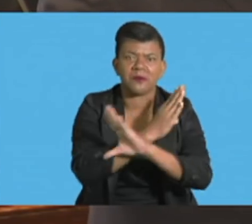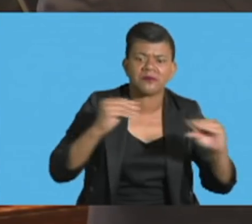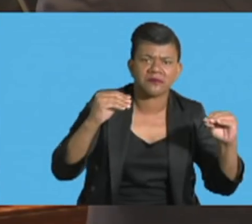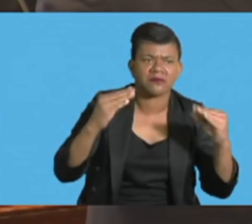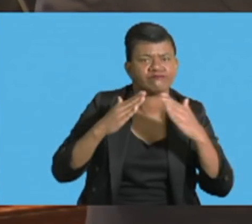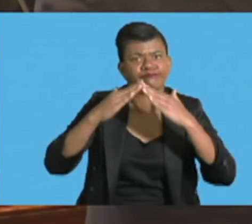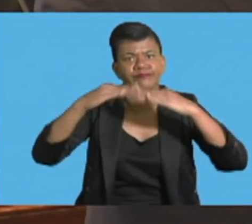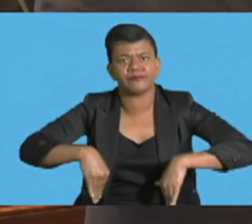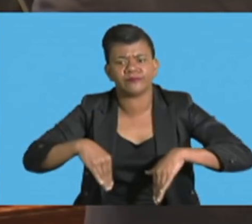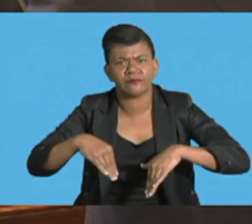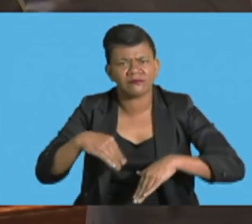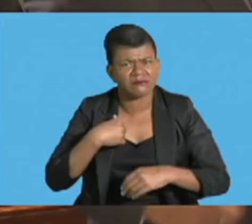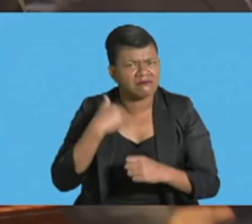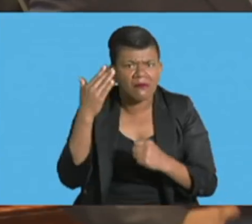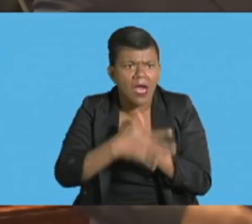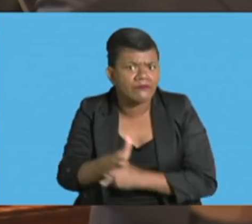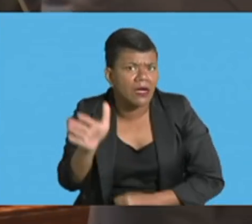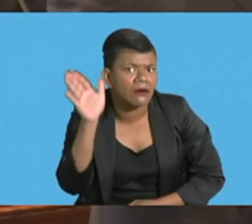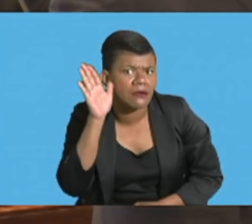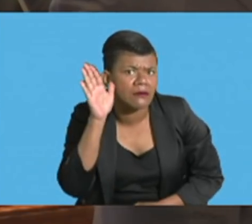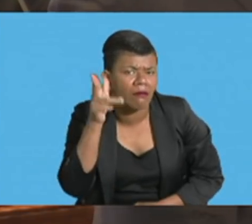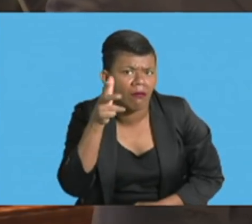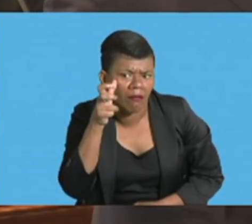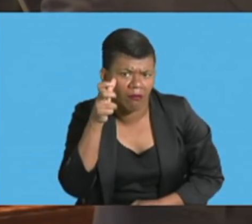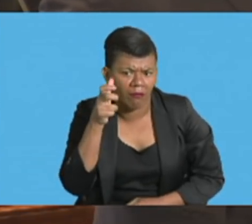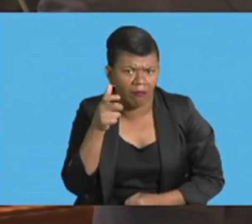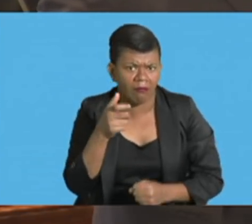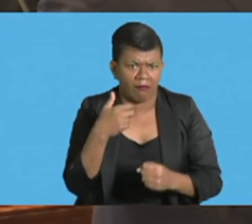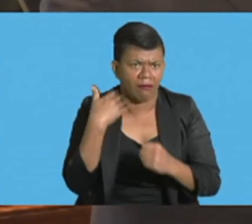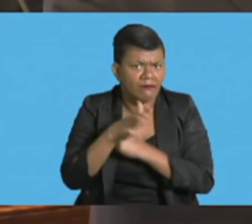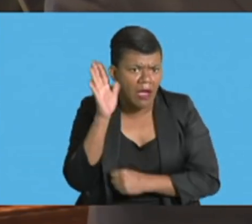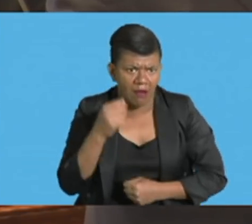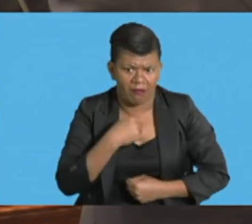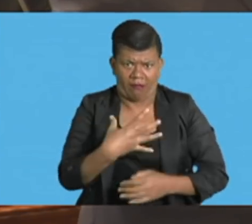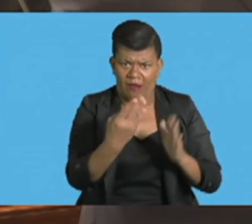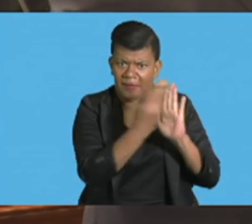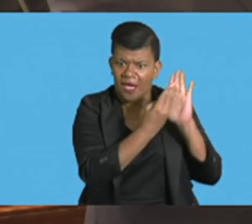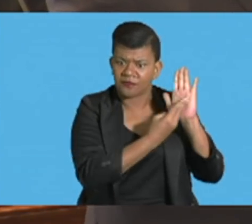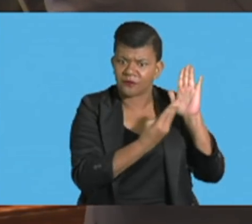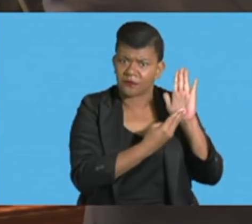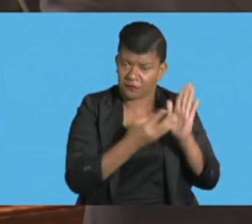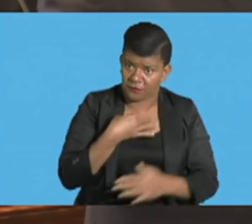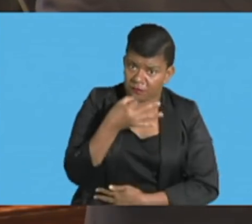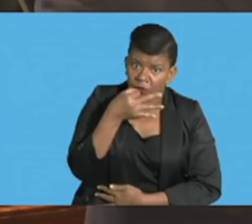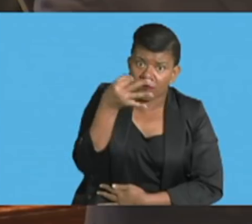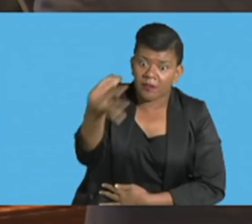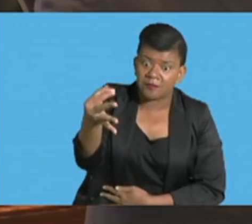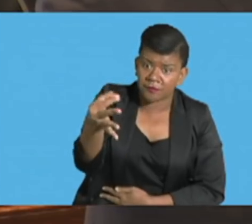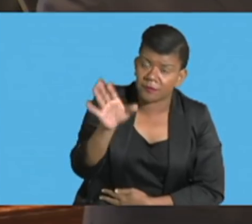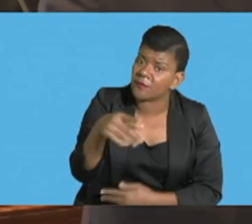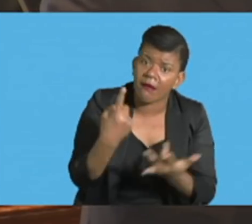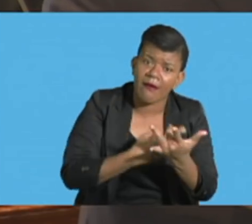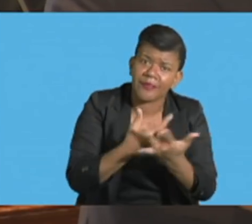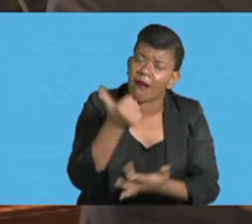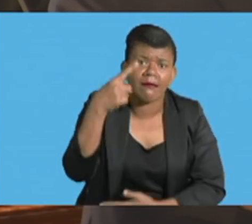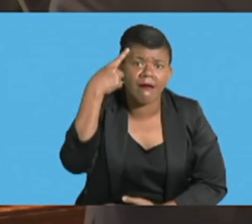budget. To top it all off, when asked whether he had an economic plan of his own to present as an alternative, he said